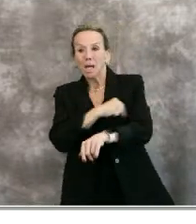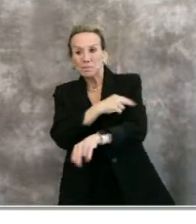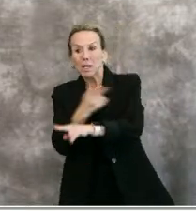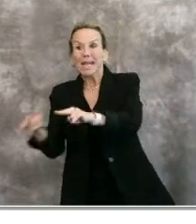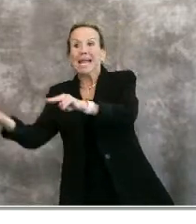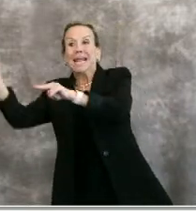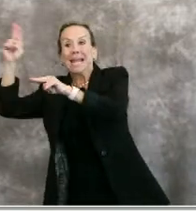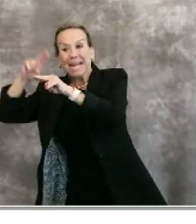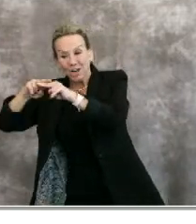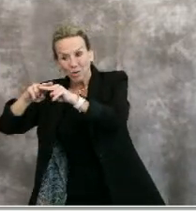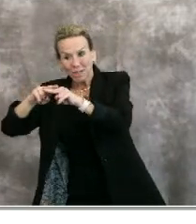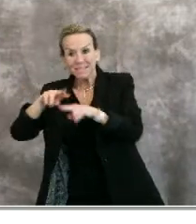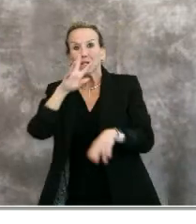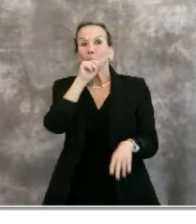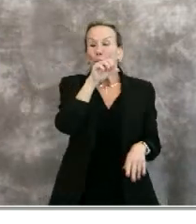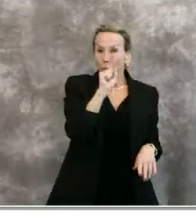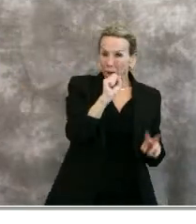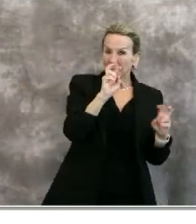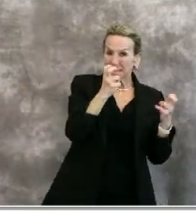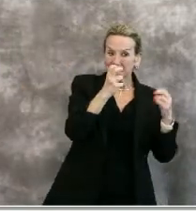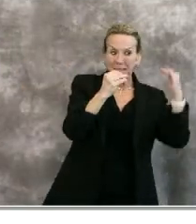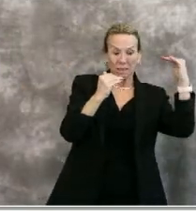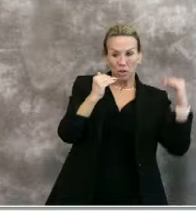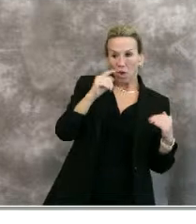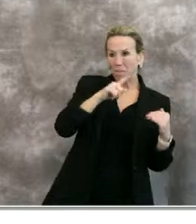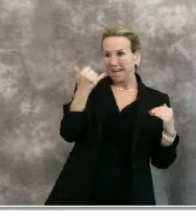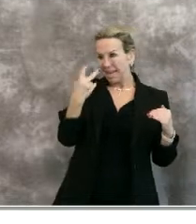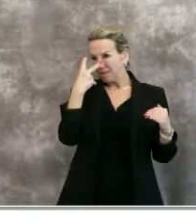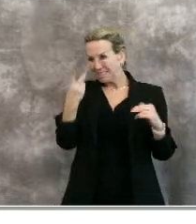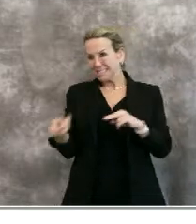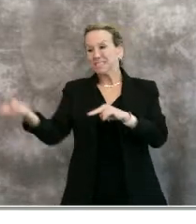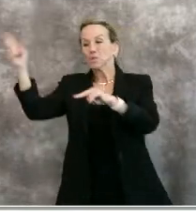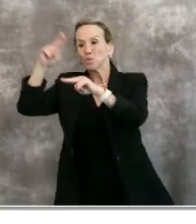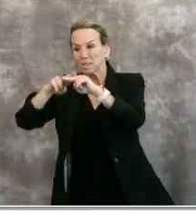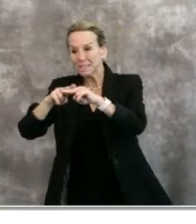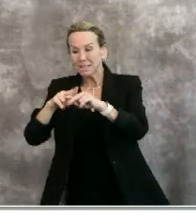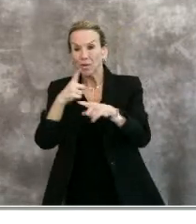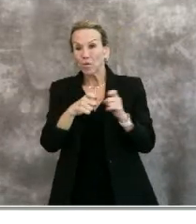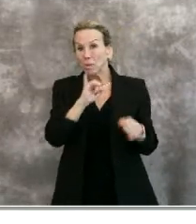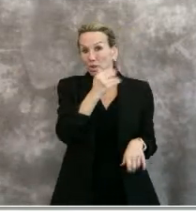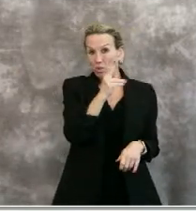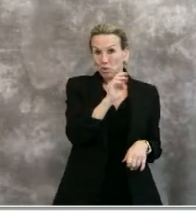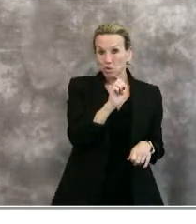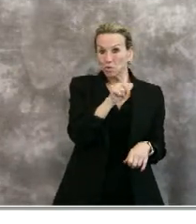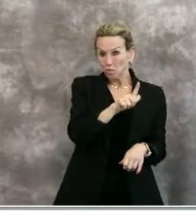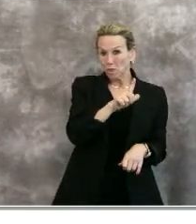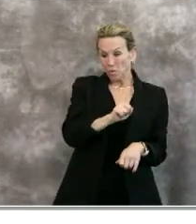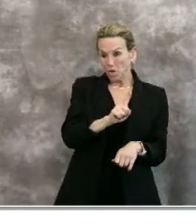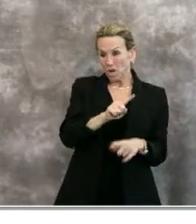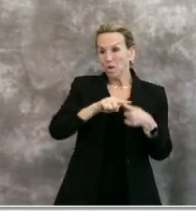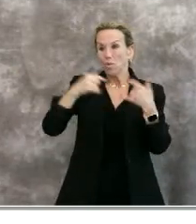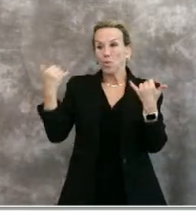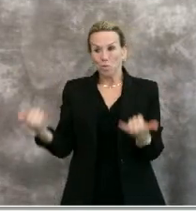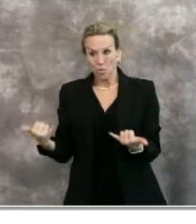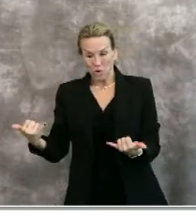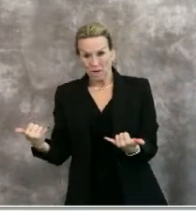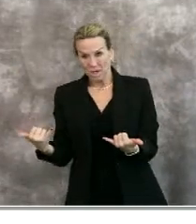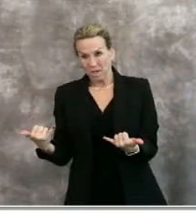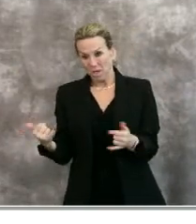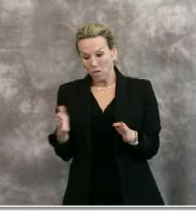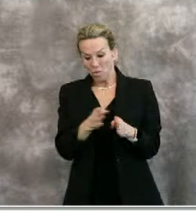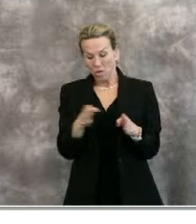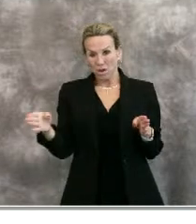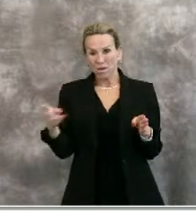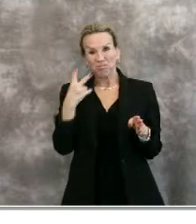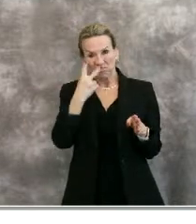slide clearly shows that from 6/21, to present. This shows